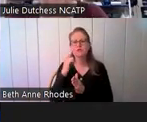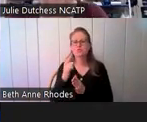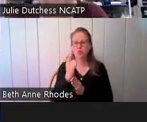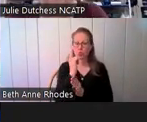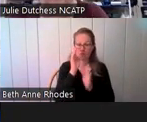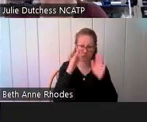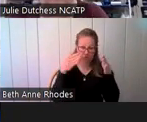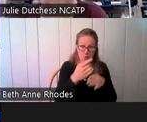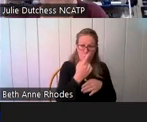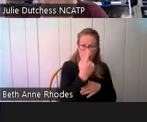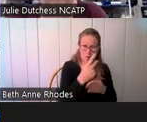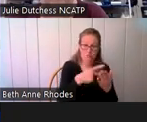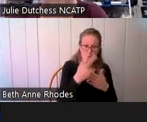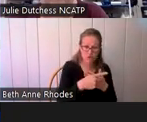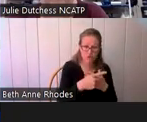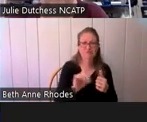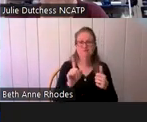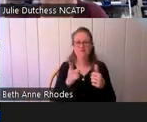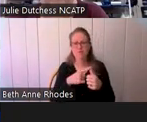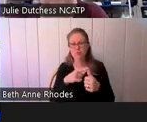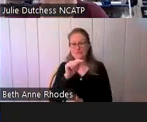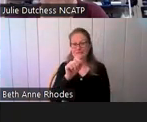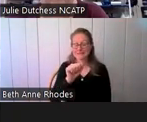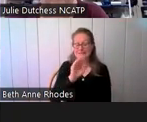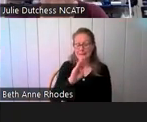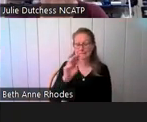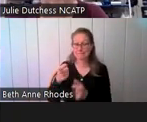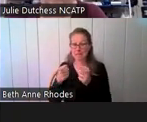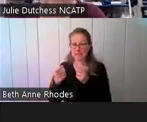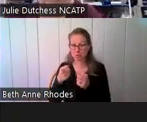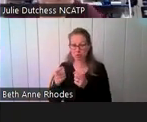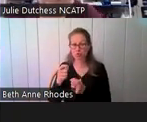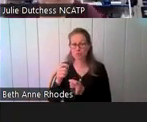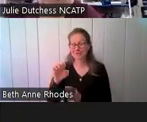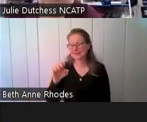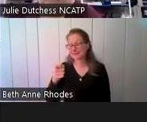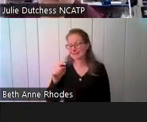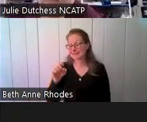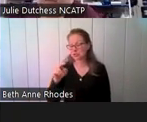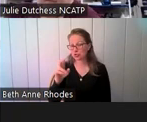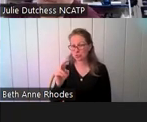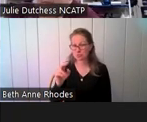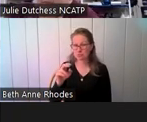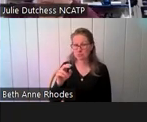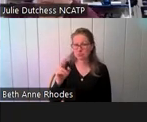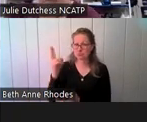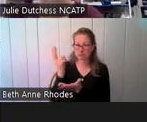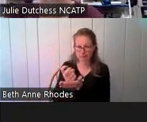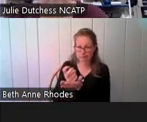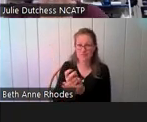you can focus on one project at a time. First, make sure the Tab Manager extension is installed and tab management is